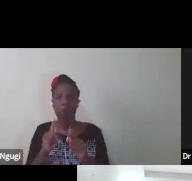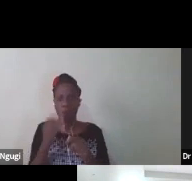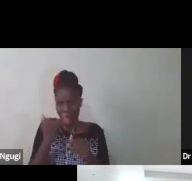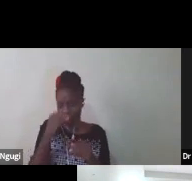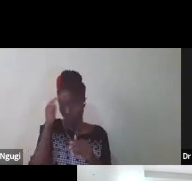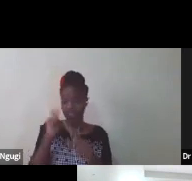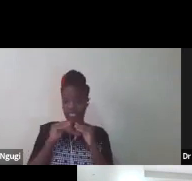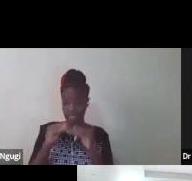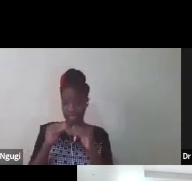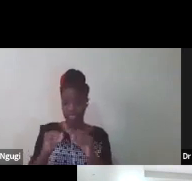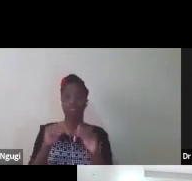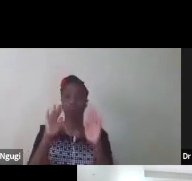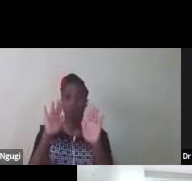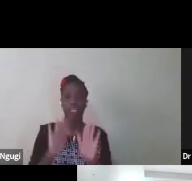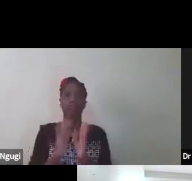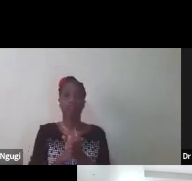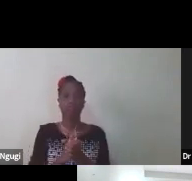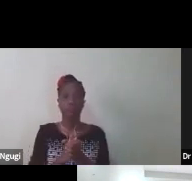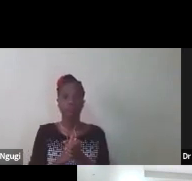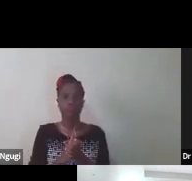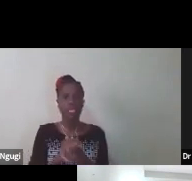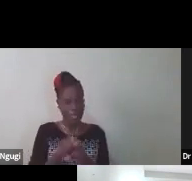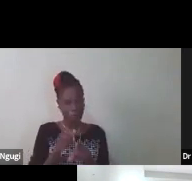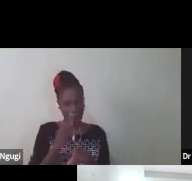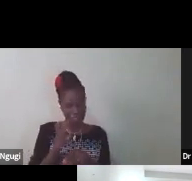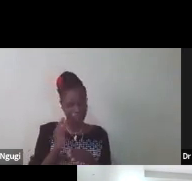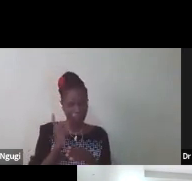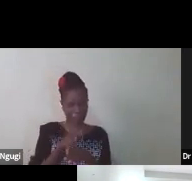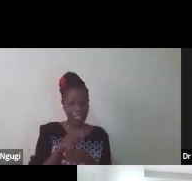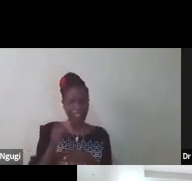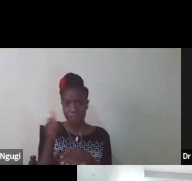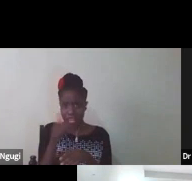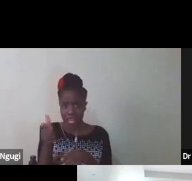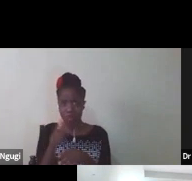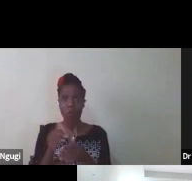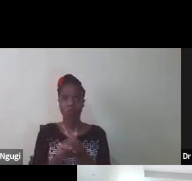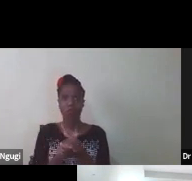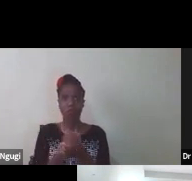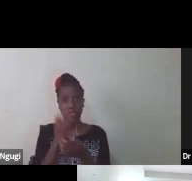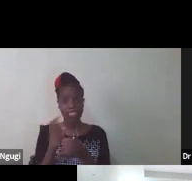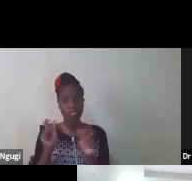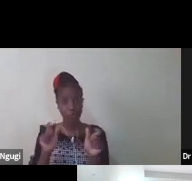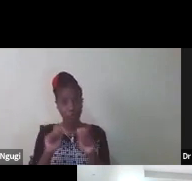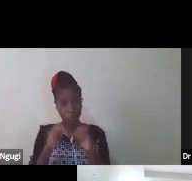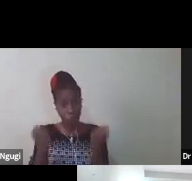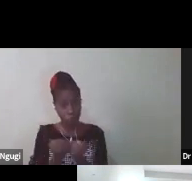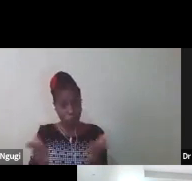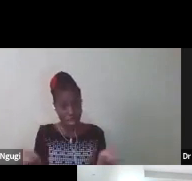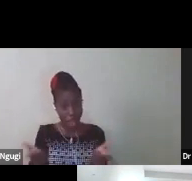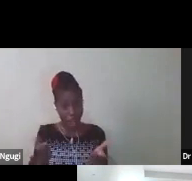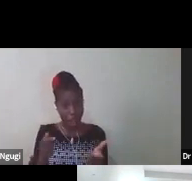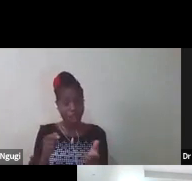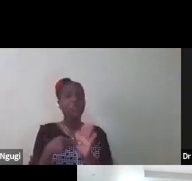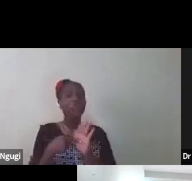know most of us have seen videos and other things on media where